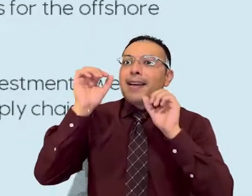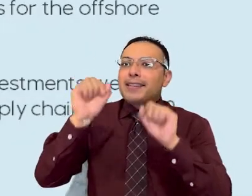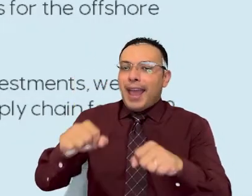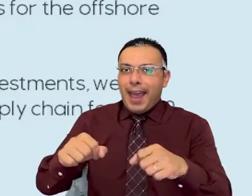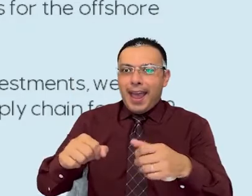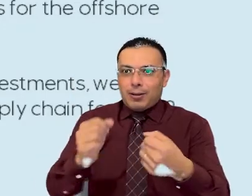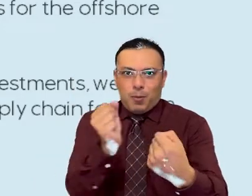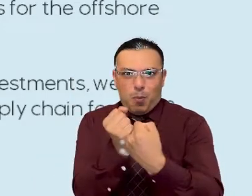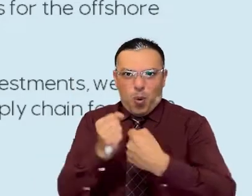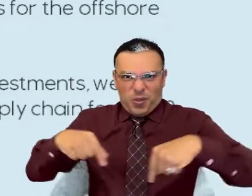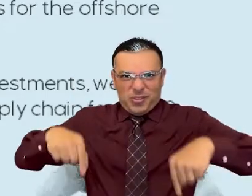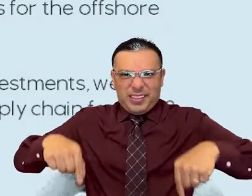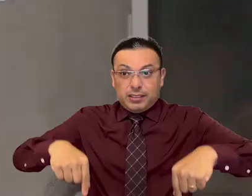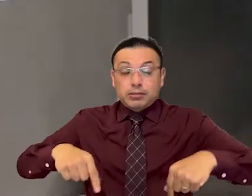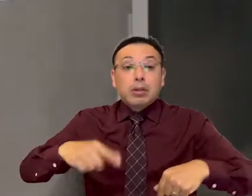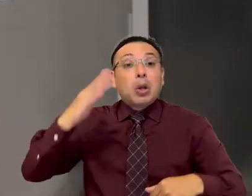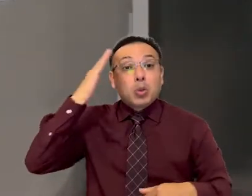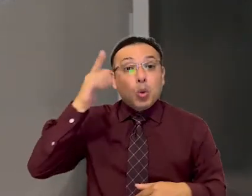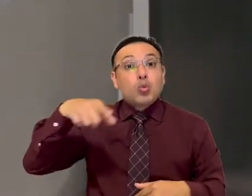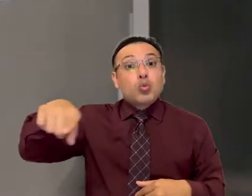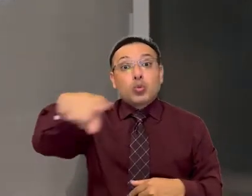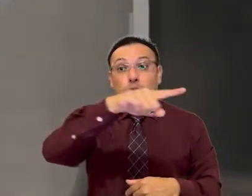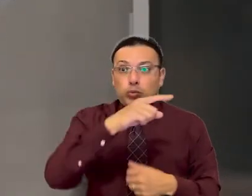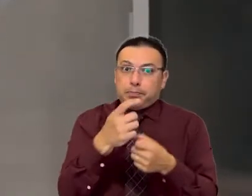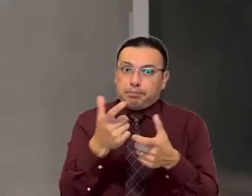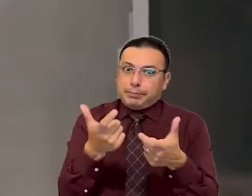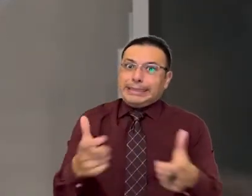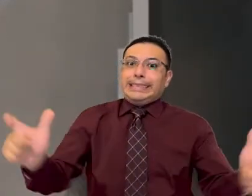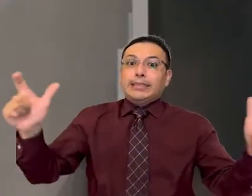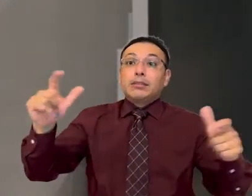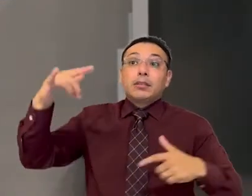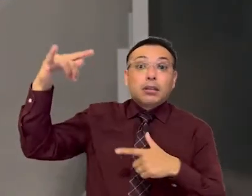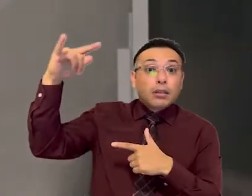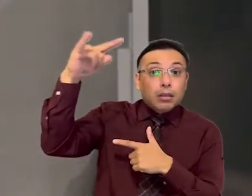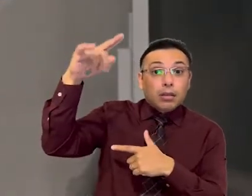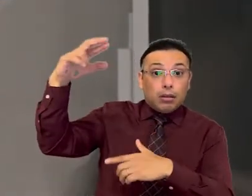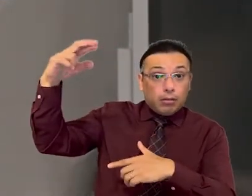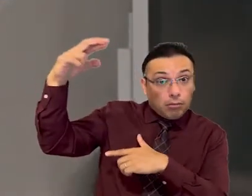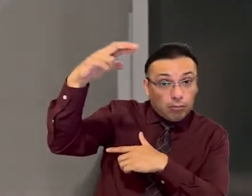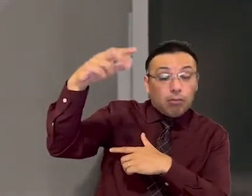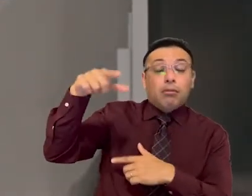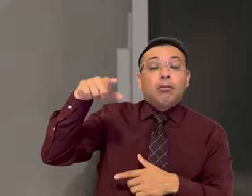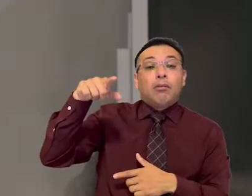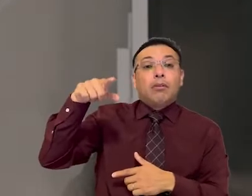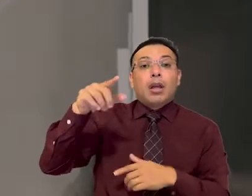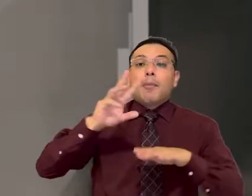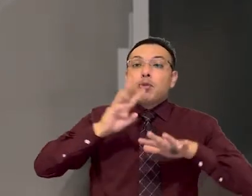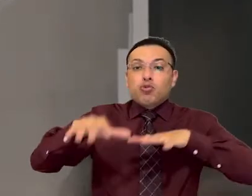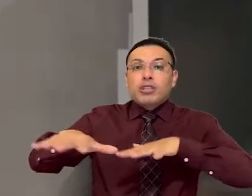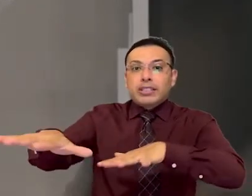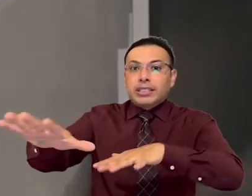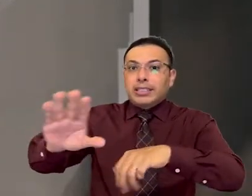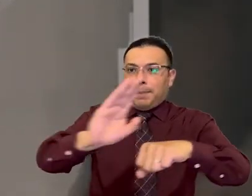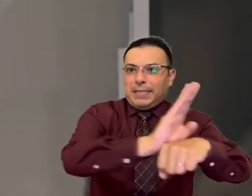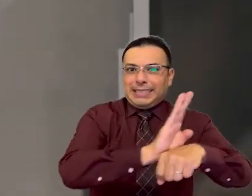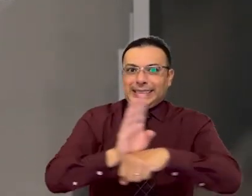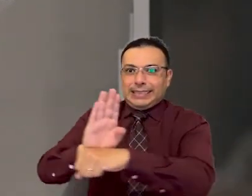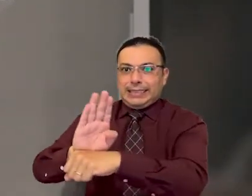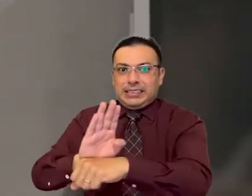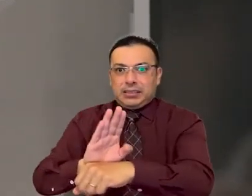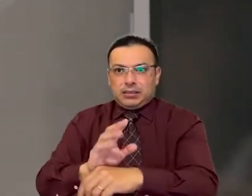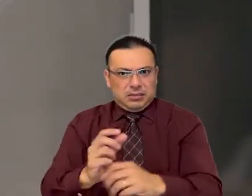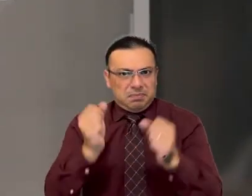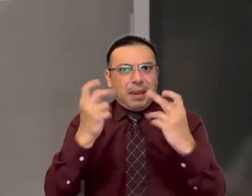marine industry here. That's the kind of thing that can transition very readily to bring the high level of